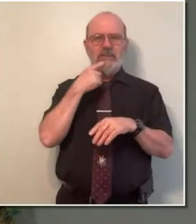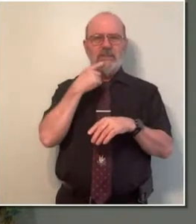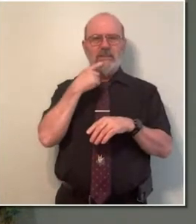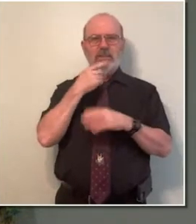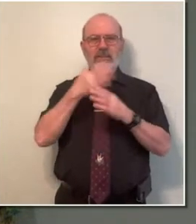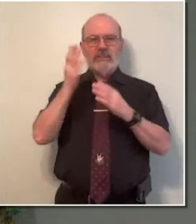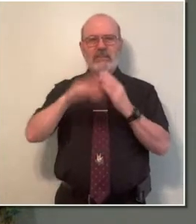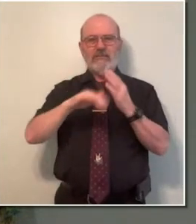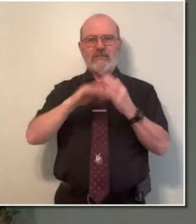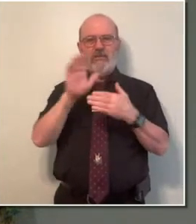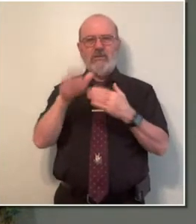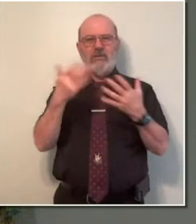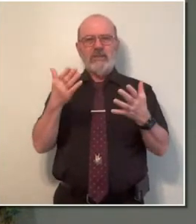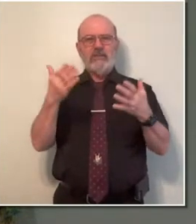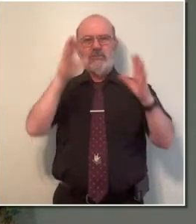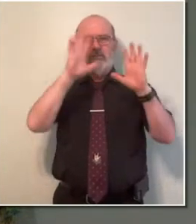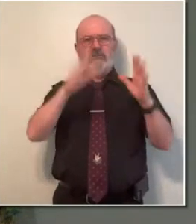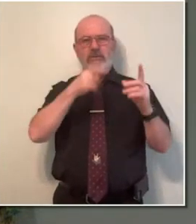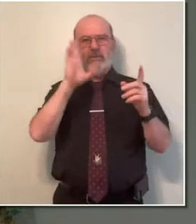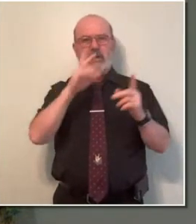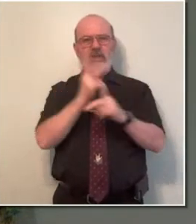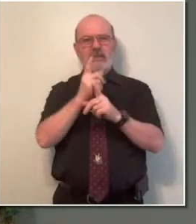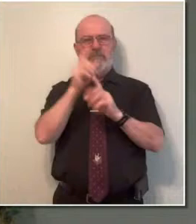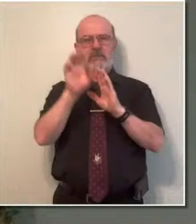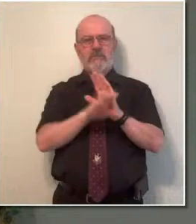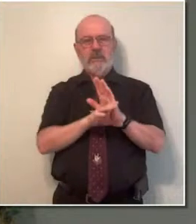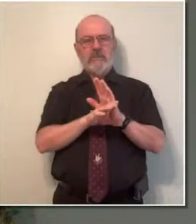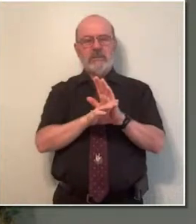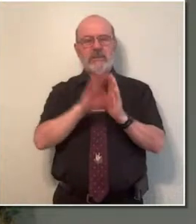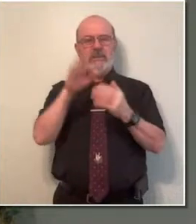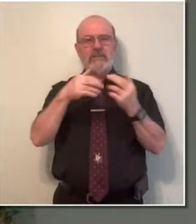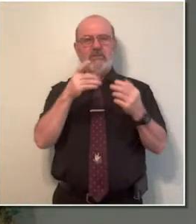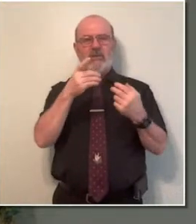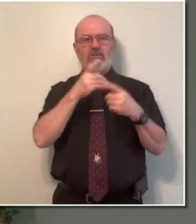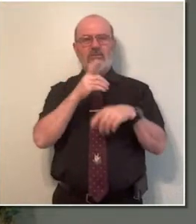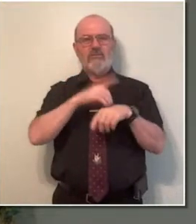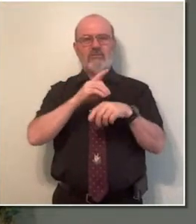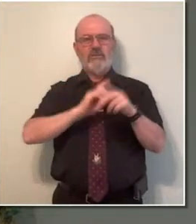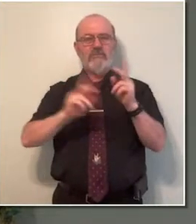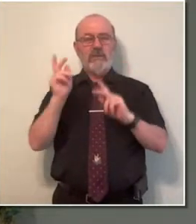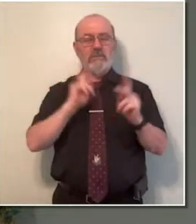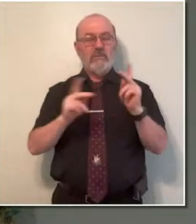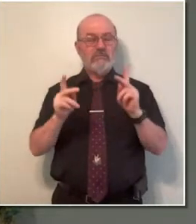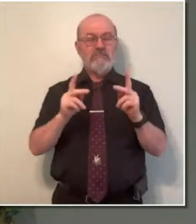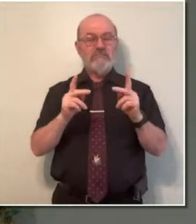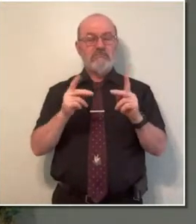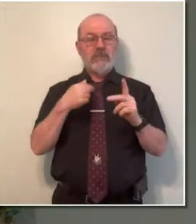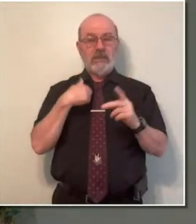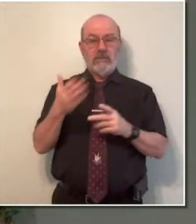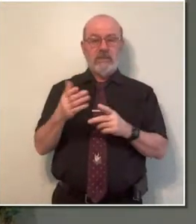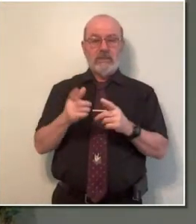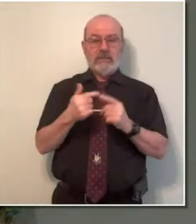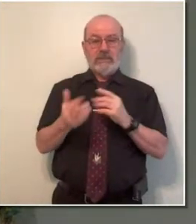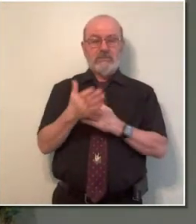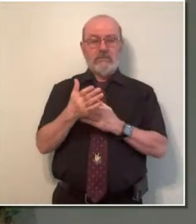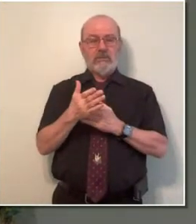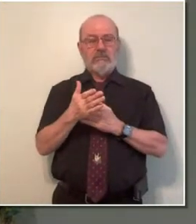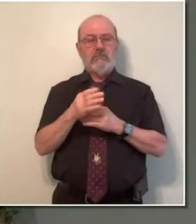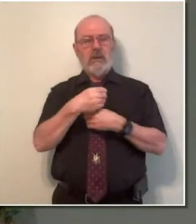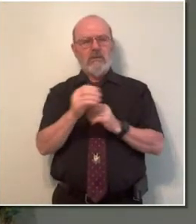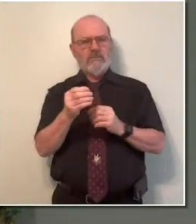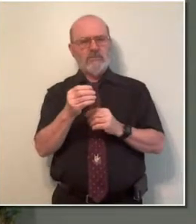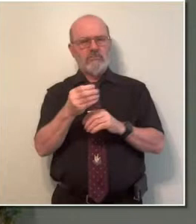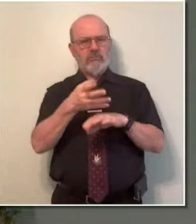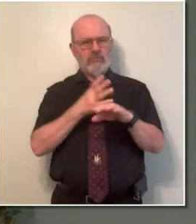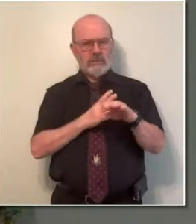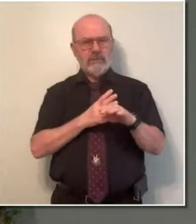whole matter is to fear God and keep his commandments. That's the whole duty of man. And I was there. And then this morning, I was in my office pretty early.